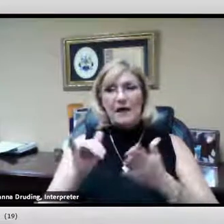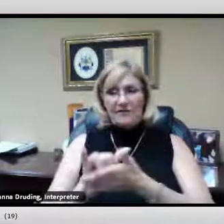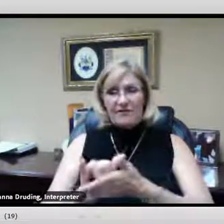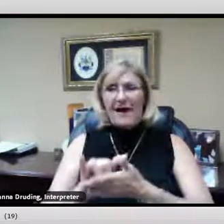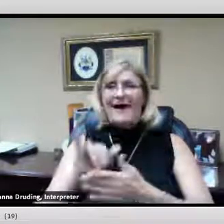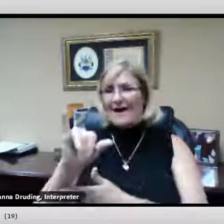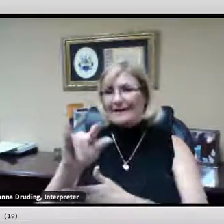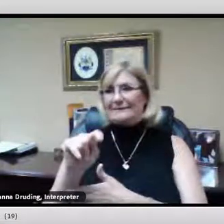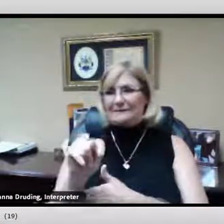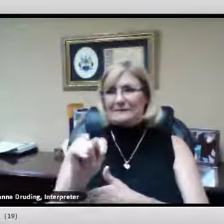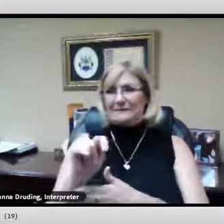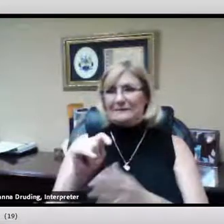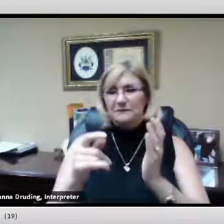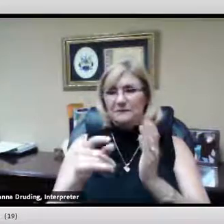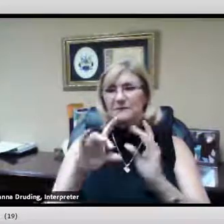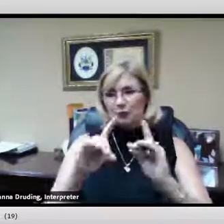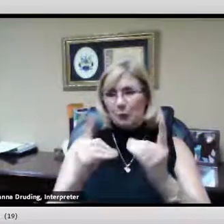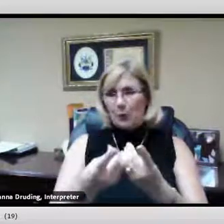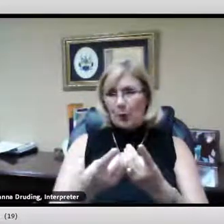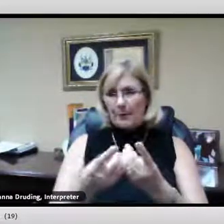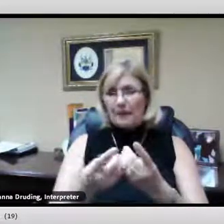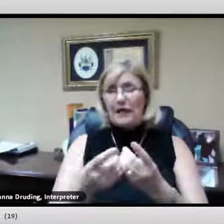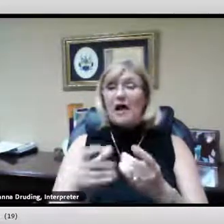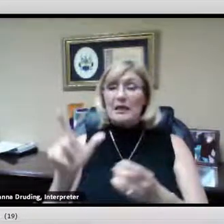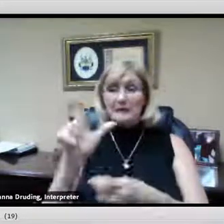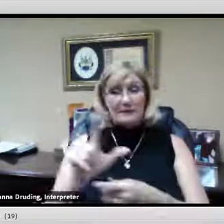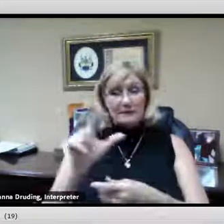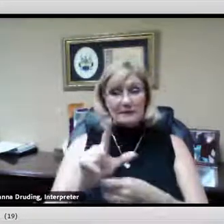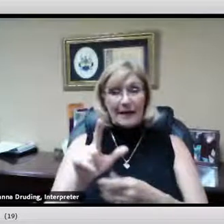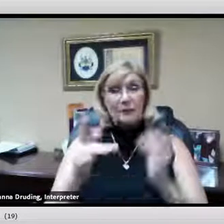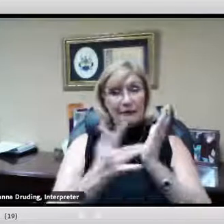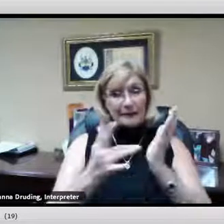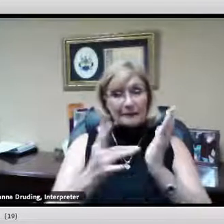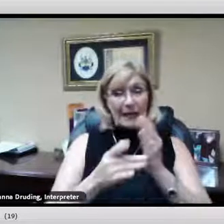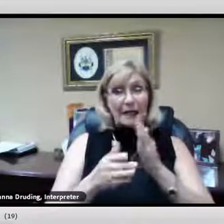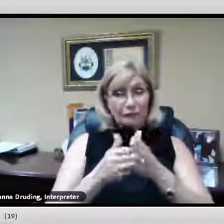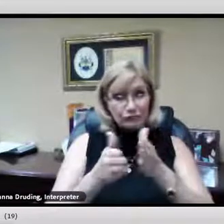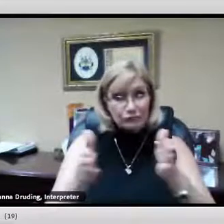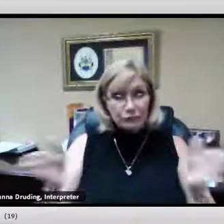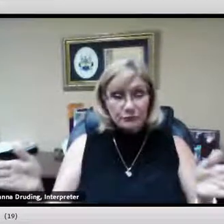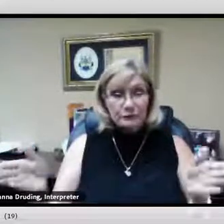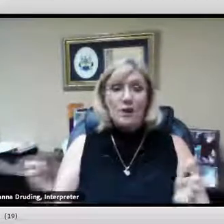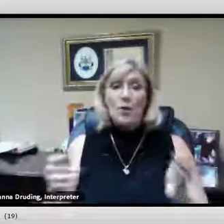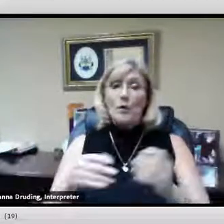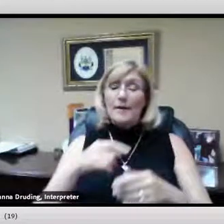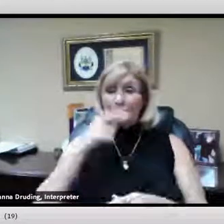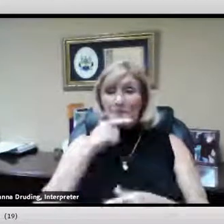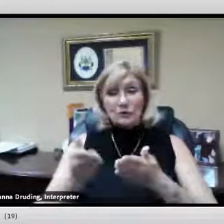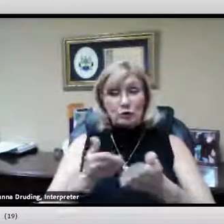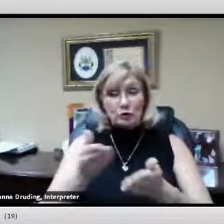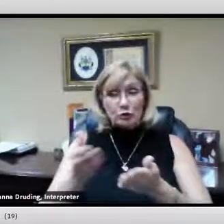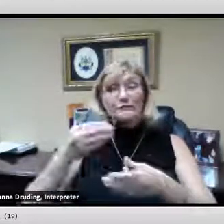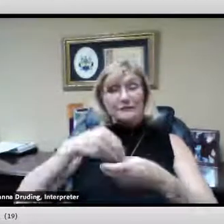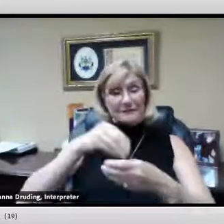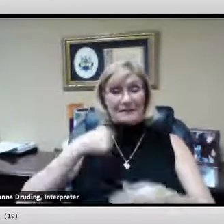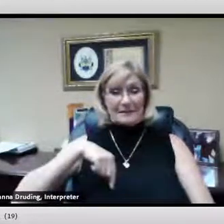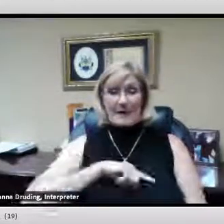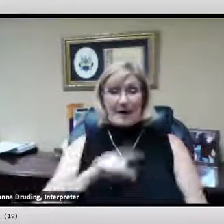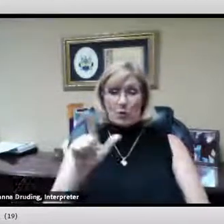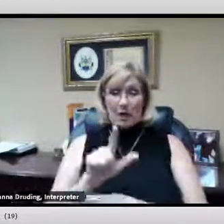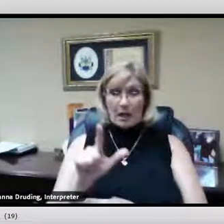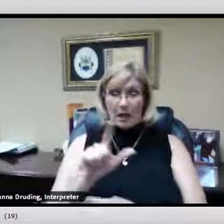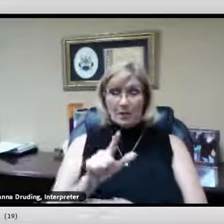IT department. Overseeing the library's technology commons, again, is a public services function in our library, although